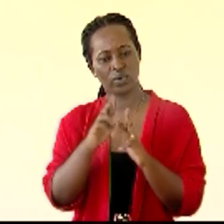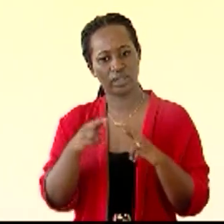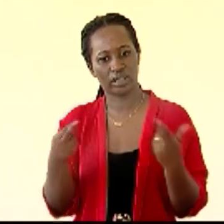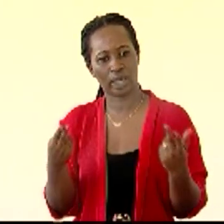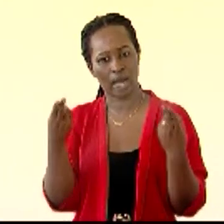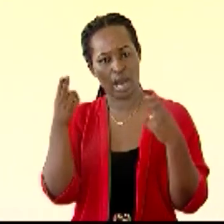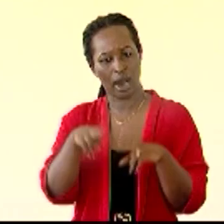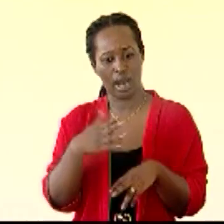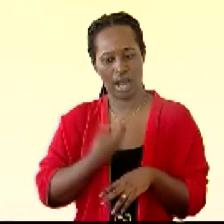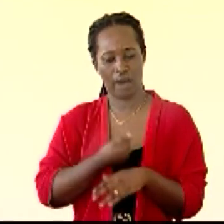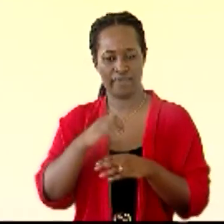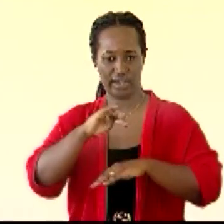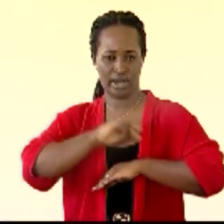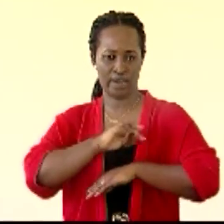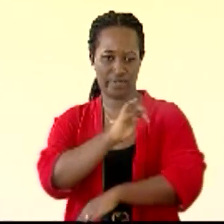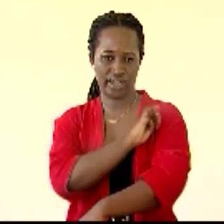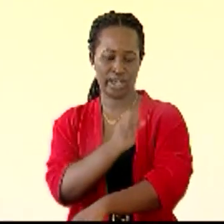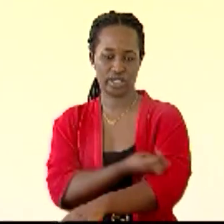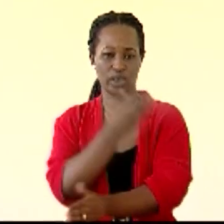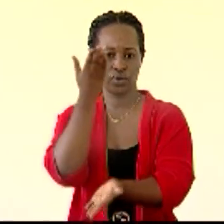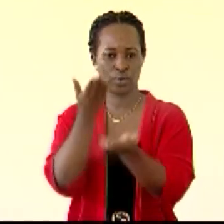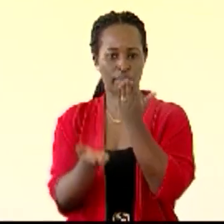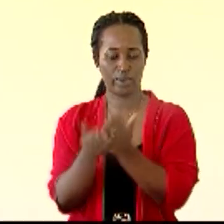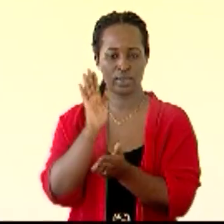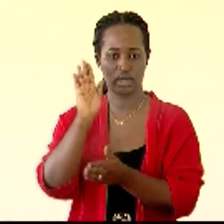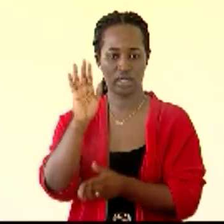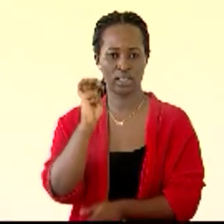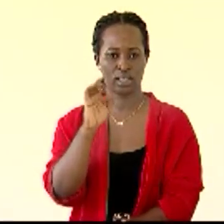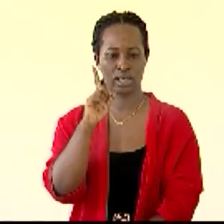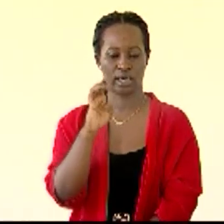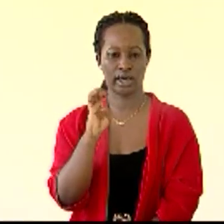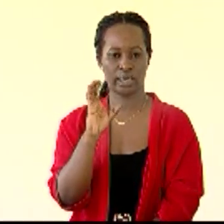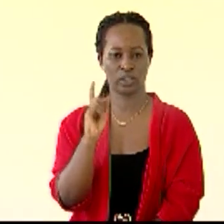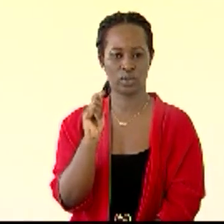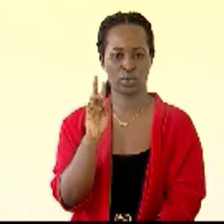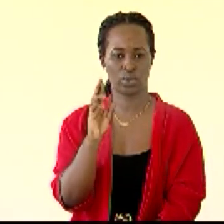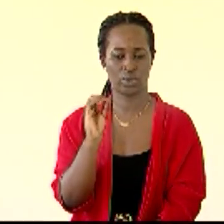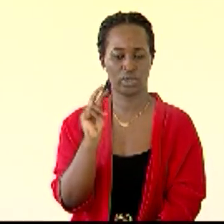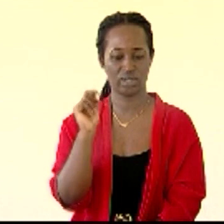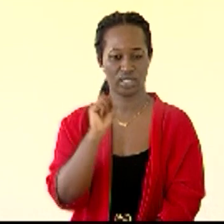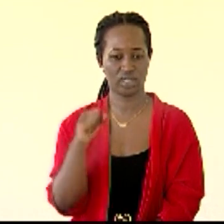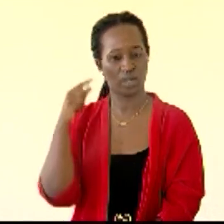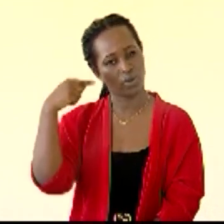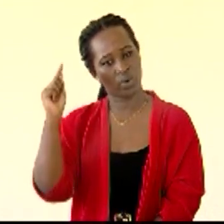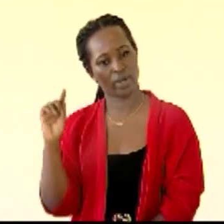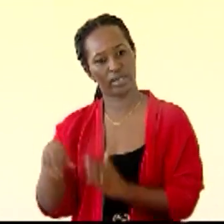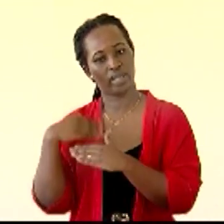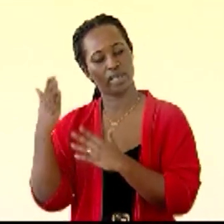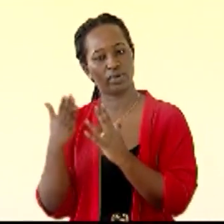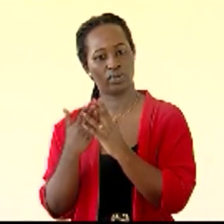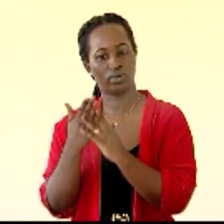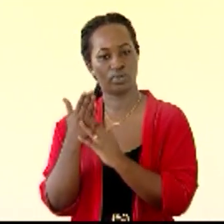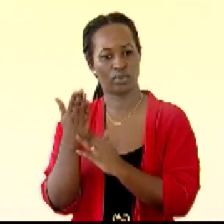have enough energy to bounce these electrons off. Correct? Yes, there we go. Passed on through